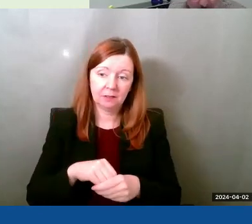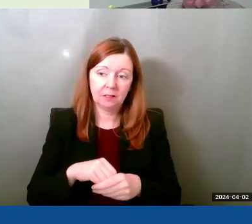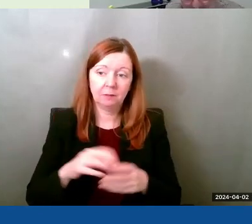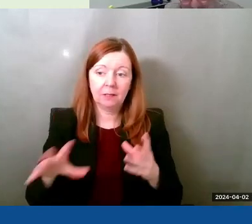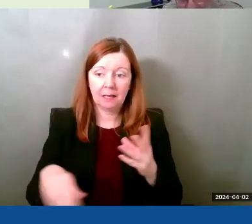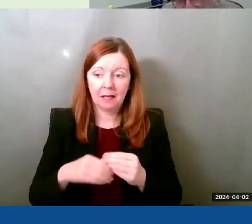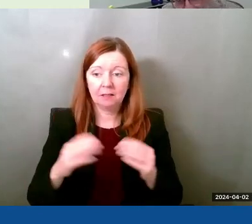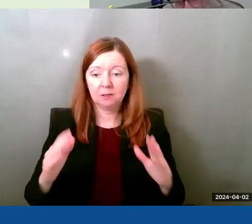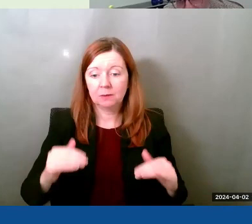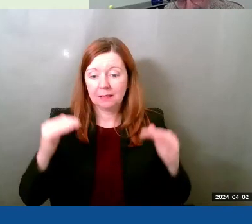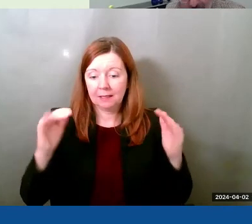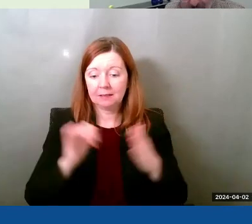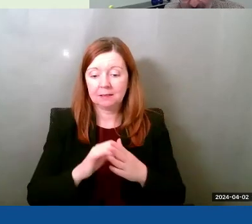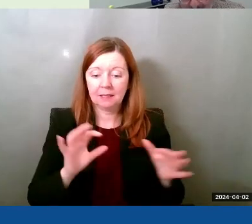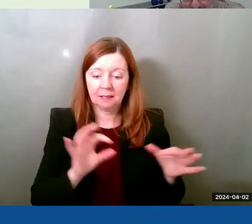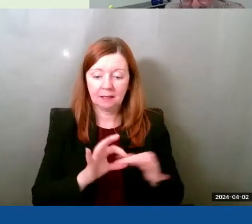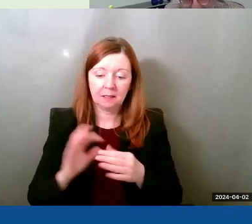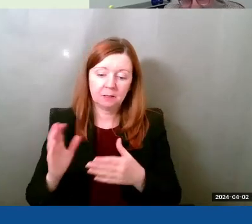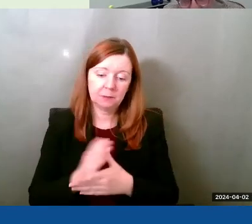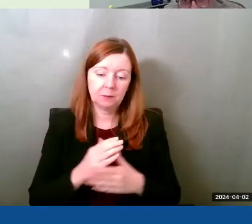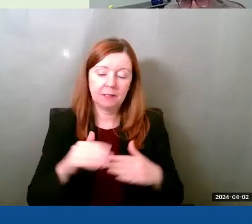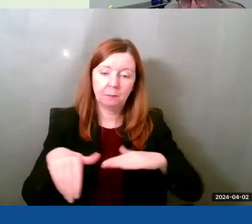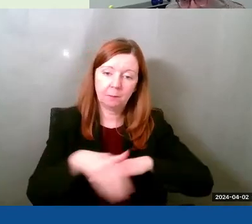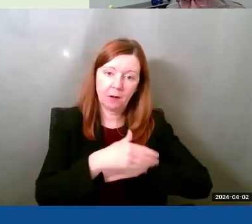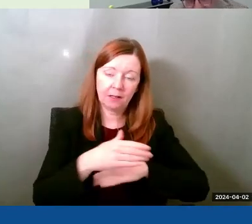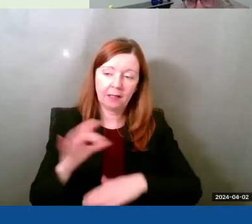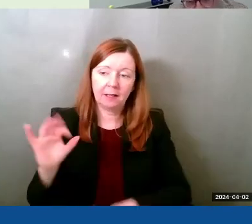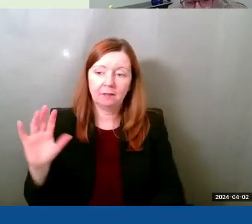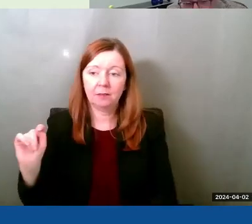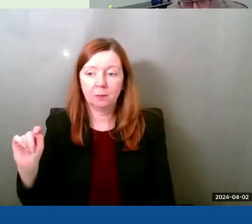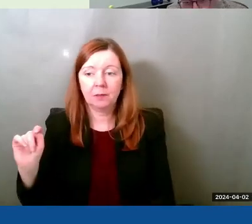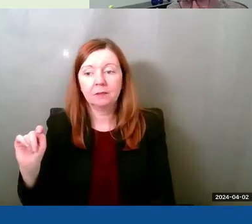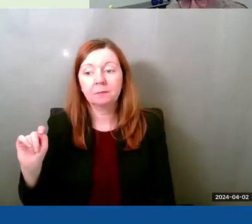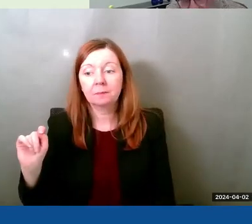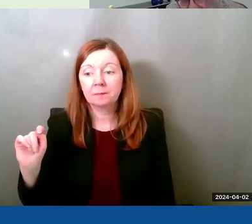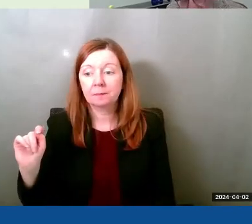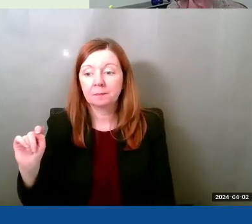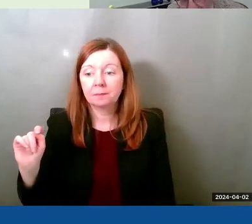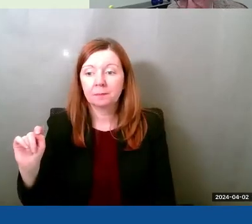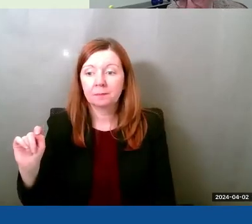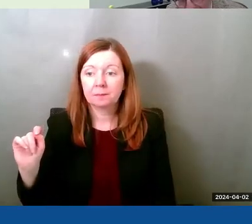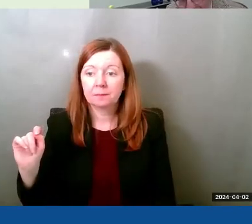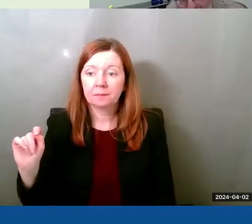enhance that connection between the Market Street and the Filbert Street.